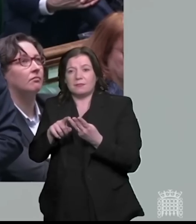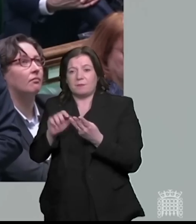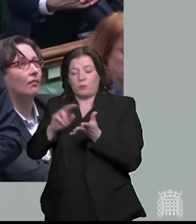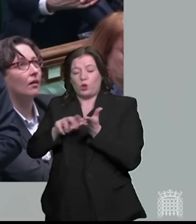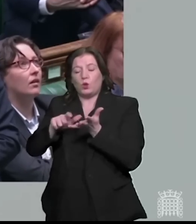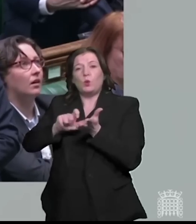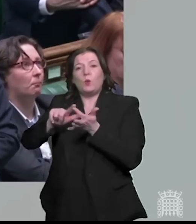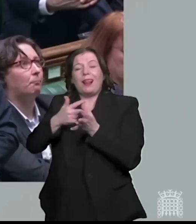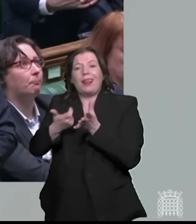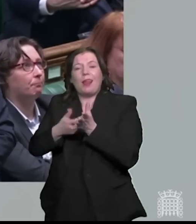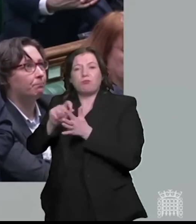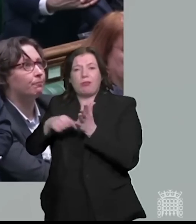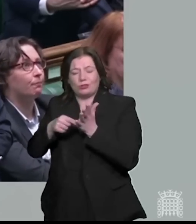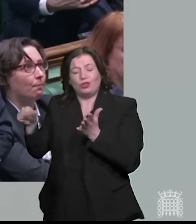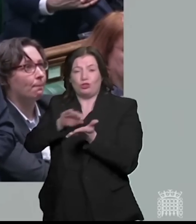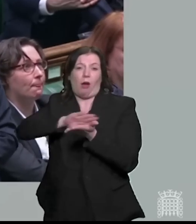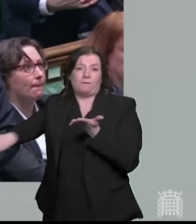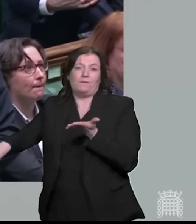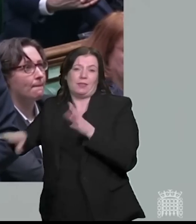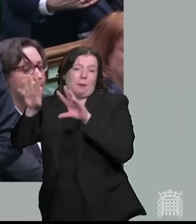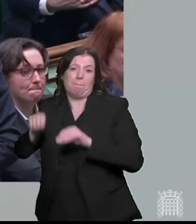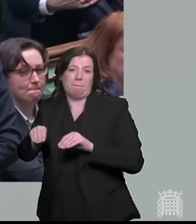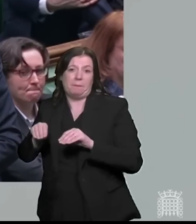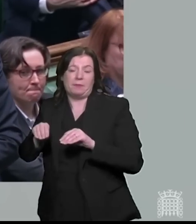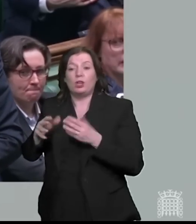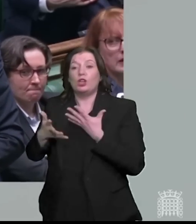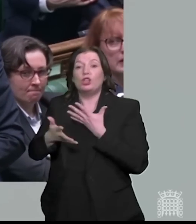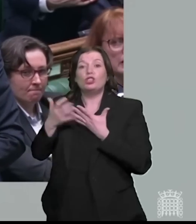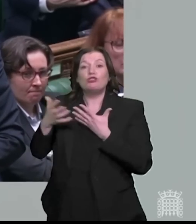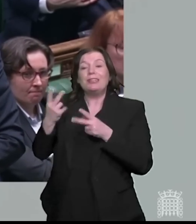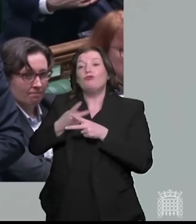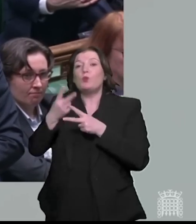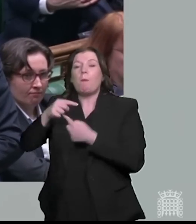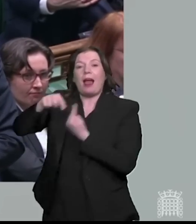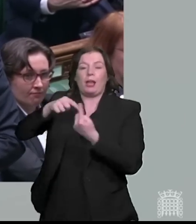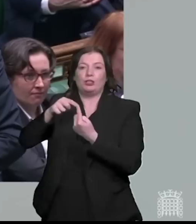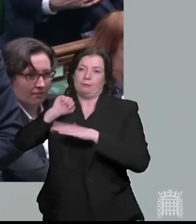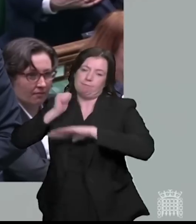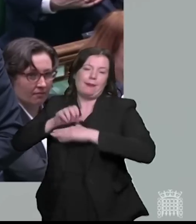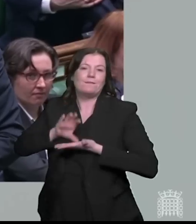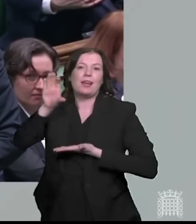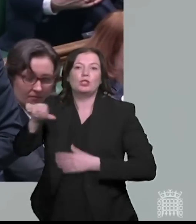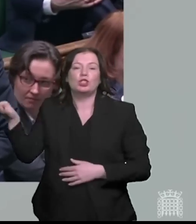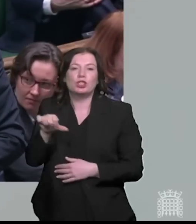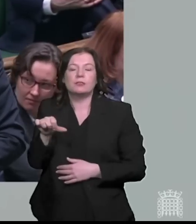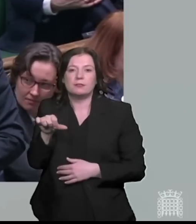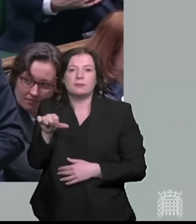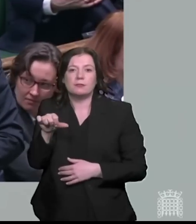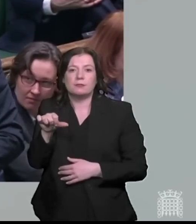nuclear power projects and investing in real green renewables. And fundamentally, Madam Deputy